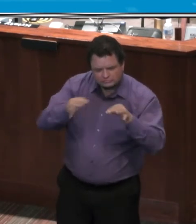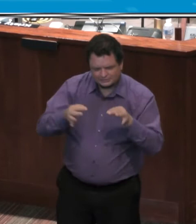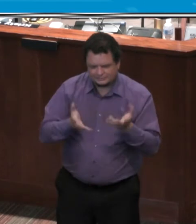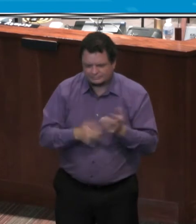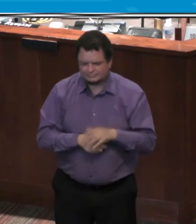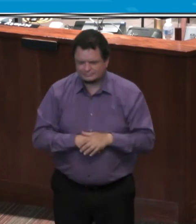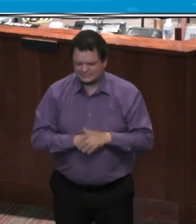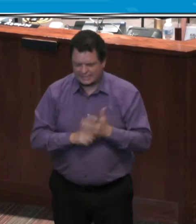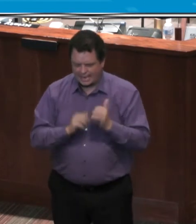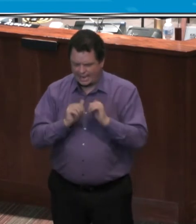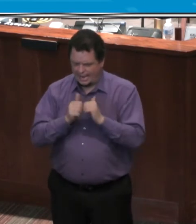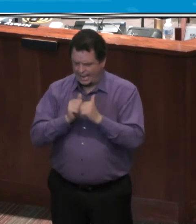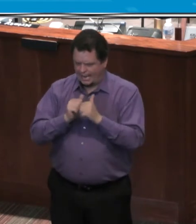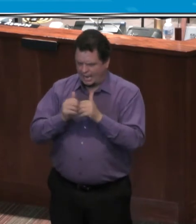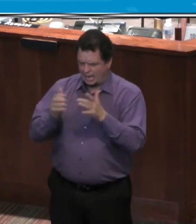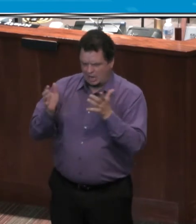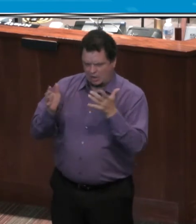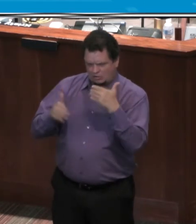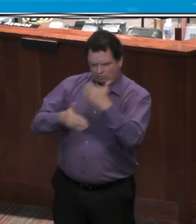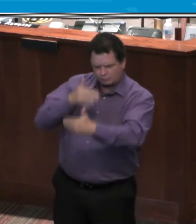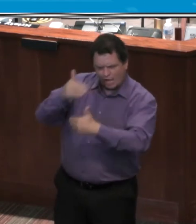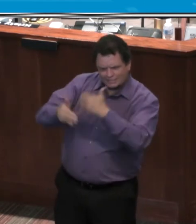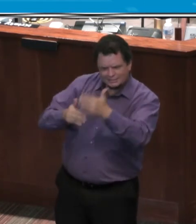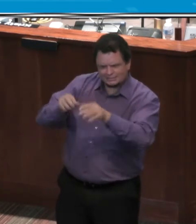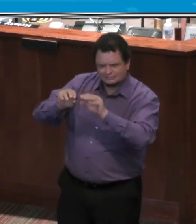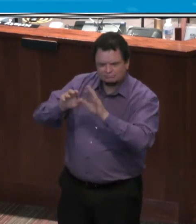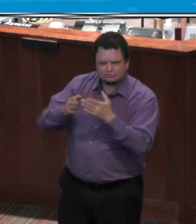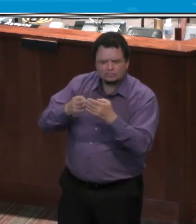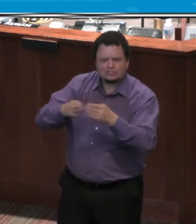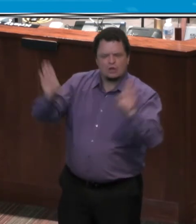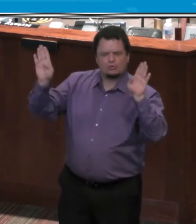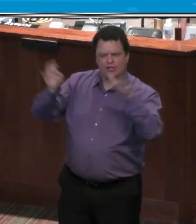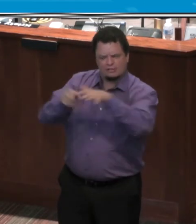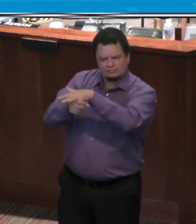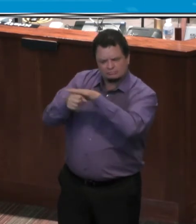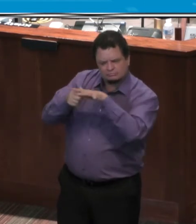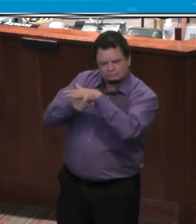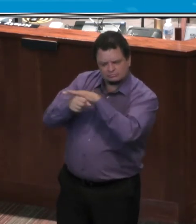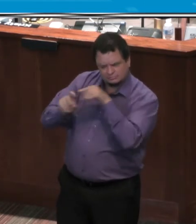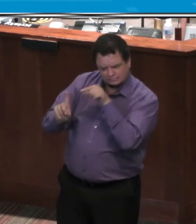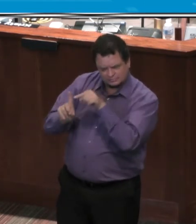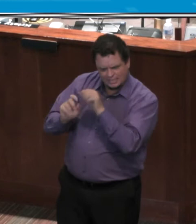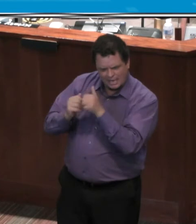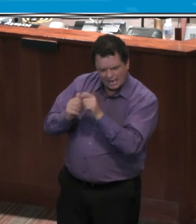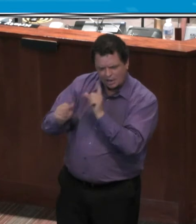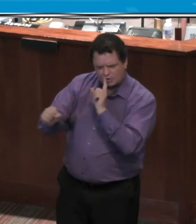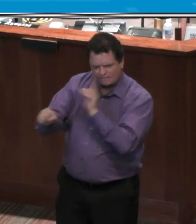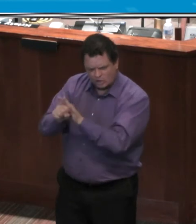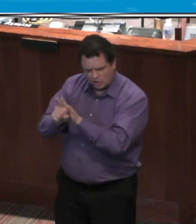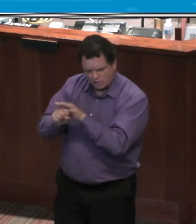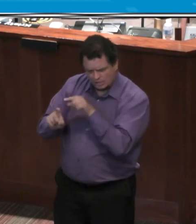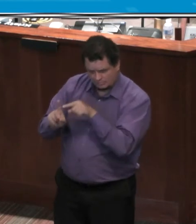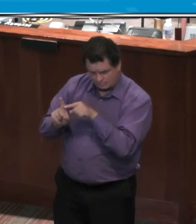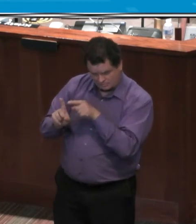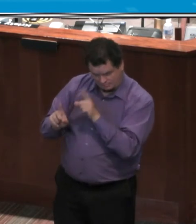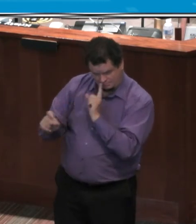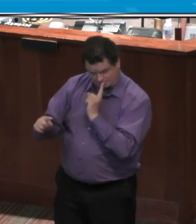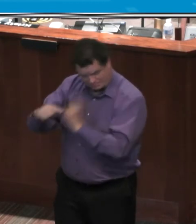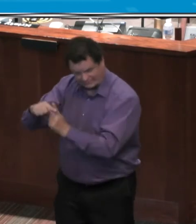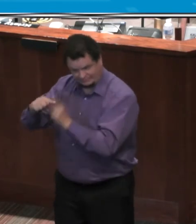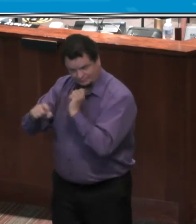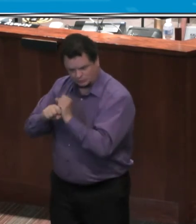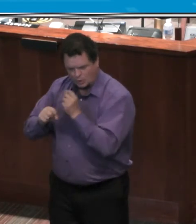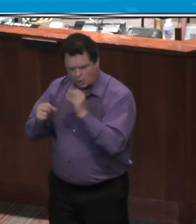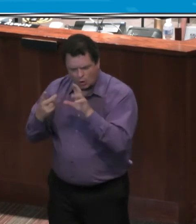we follow when there are confirmed or probable cases in schools, when they might want to think about things like closing, where to find more